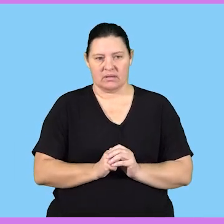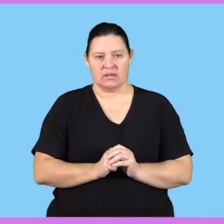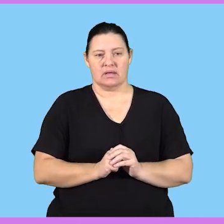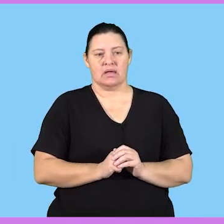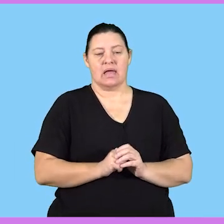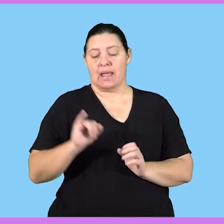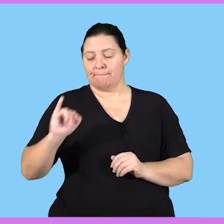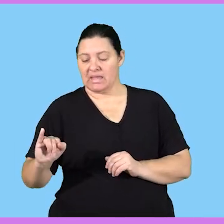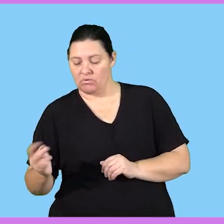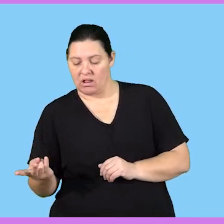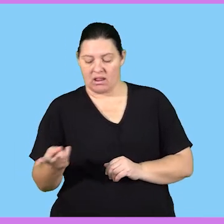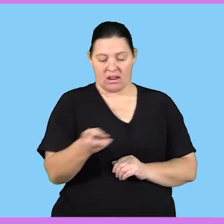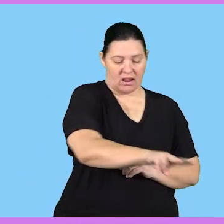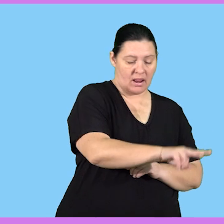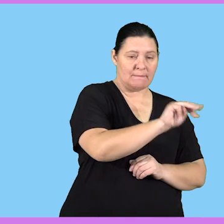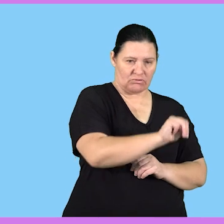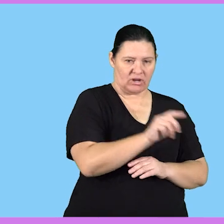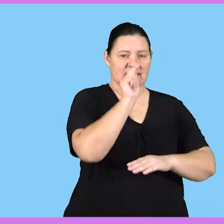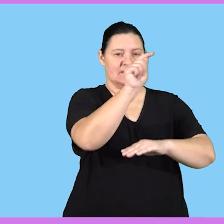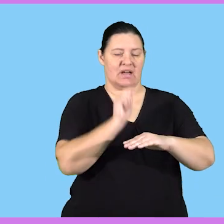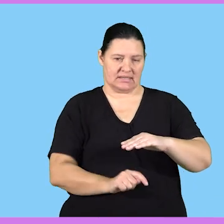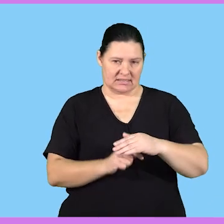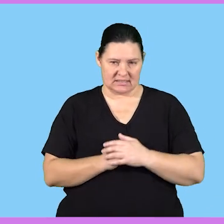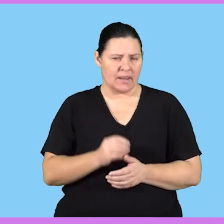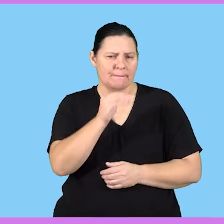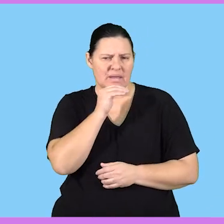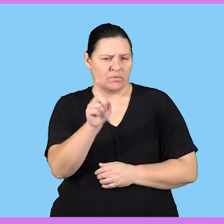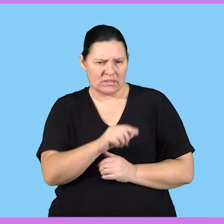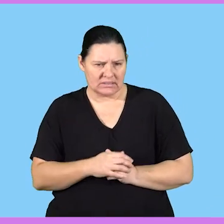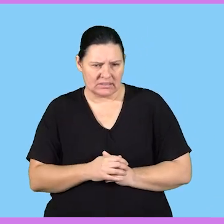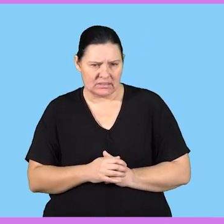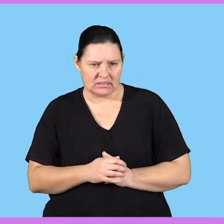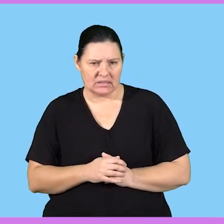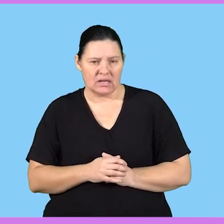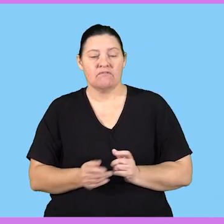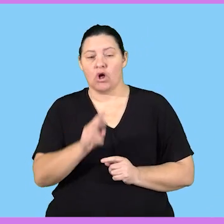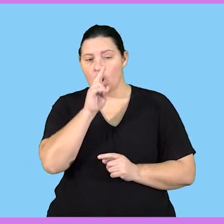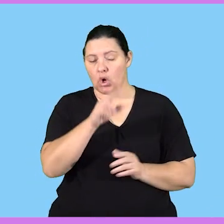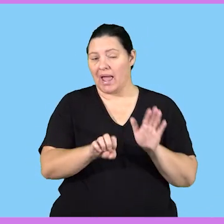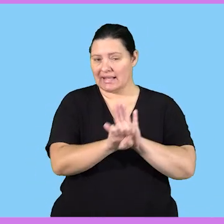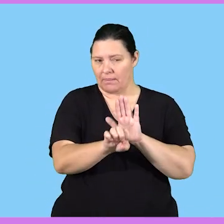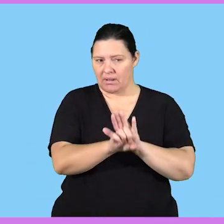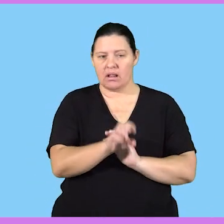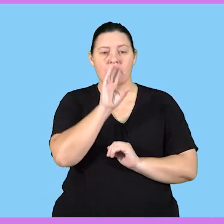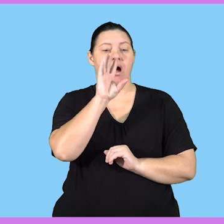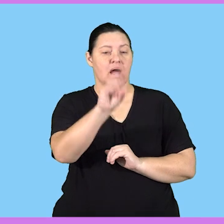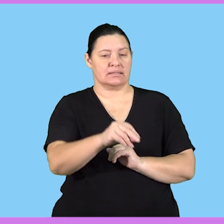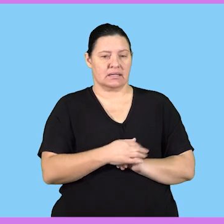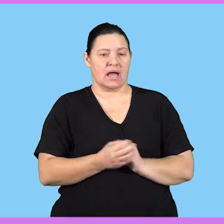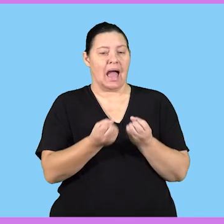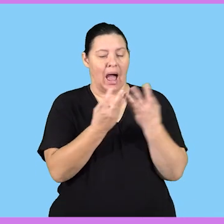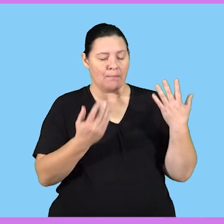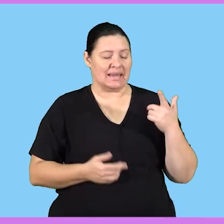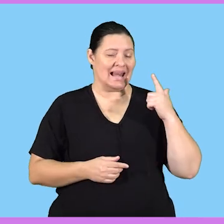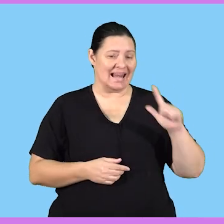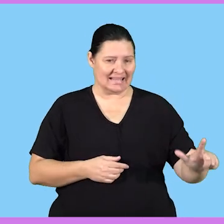Example 1, before we get there, imperial to metric, we will divide by the rate. So what do I mean by that? If you look at the following